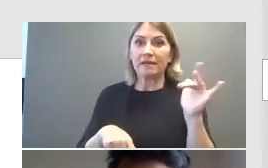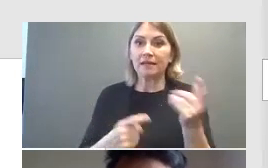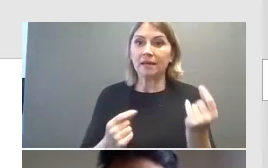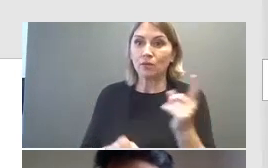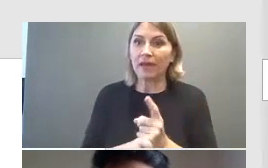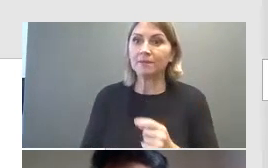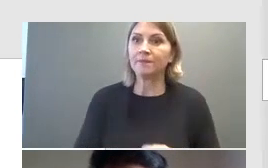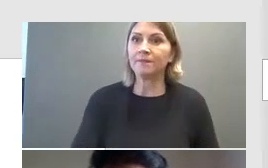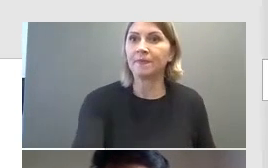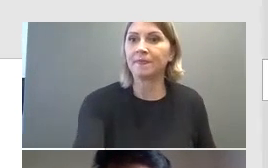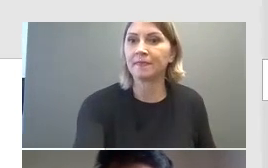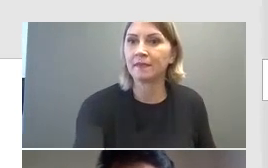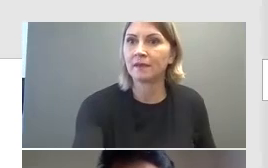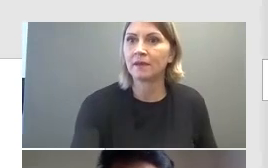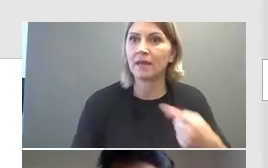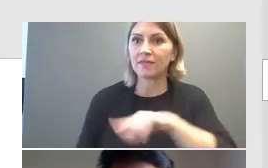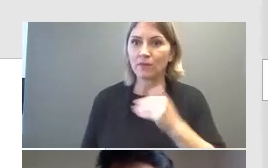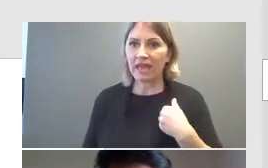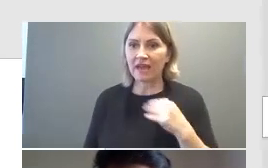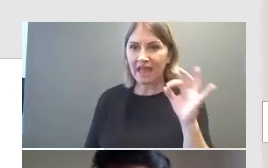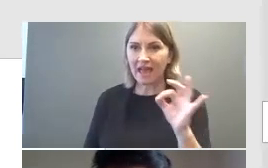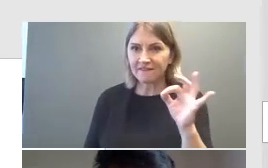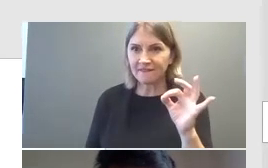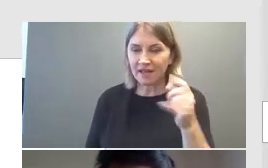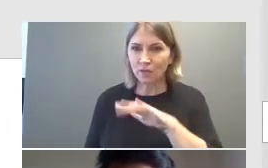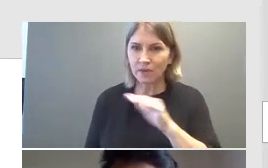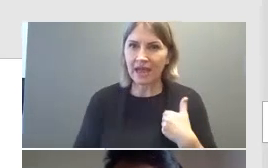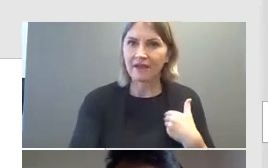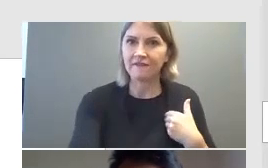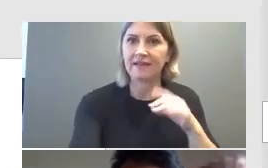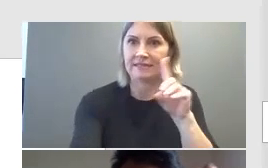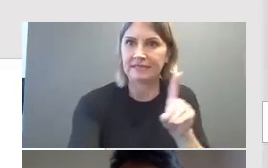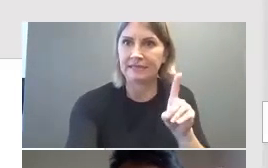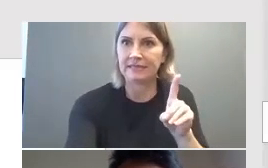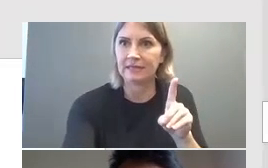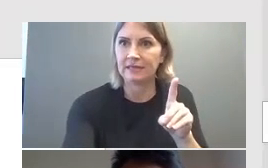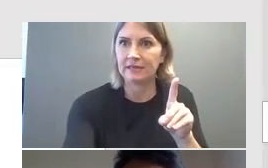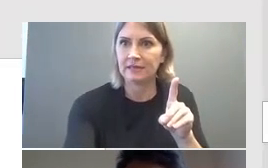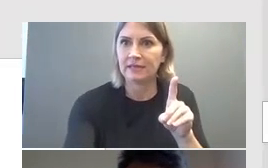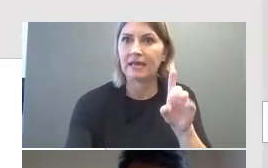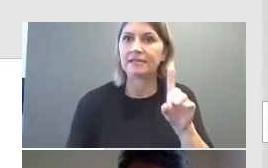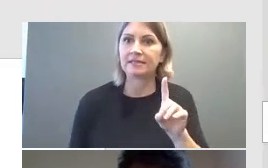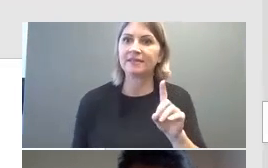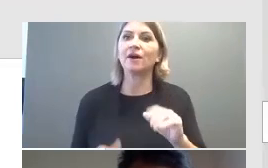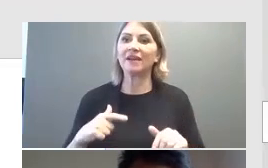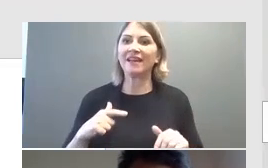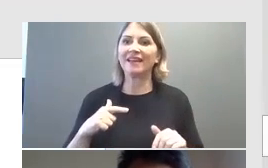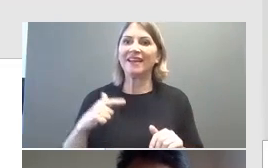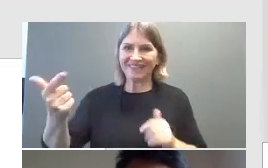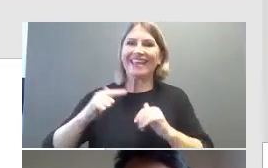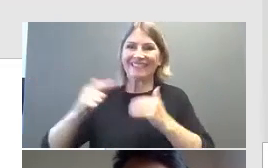right? Then we have F, then we have D, where D is connected to F and F is connected to